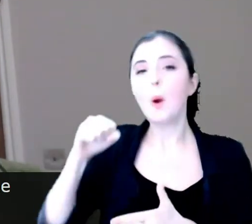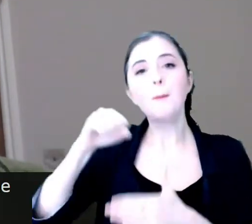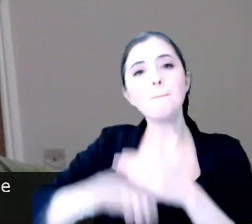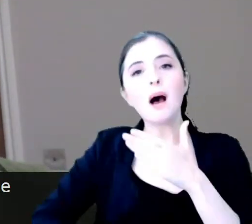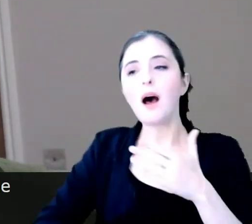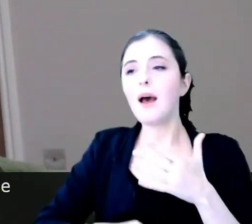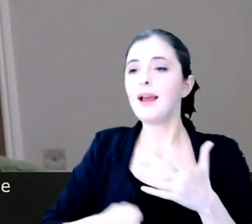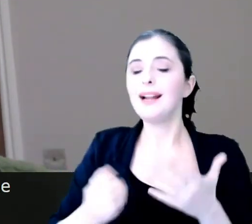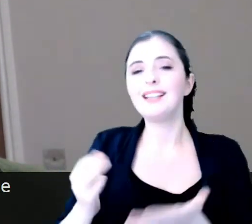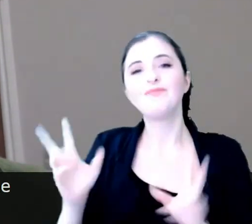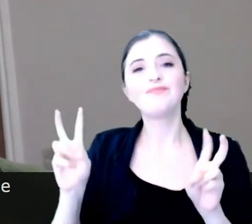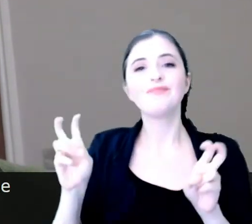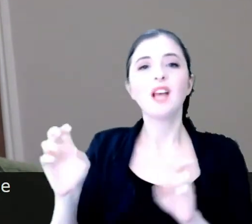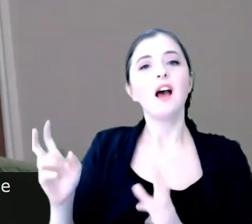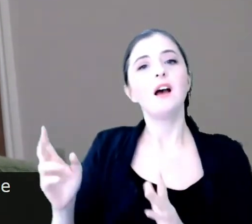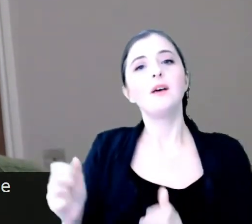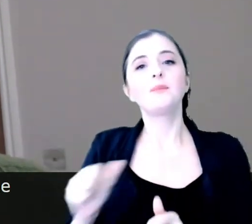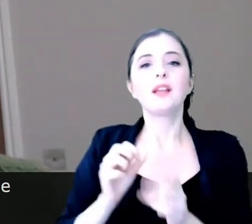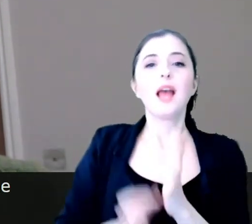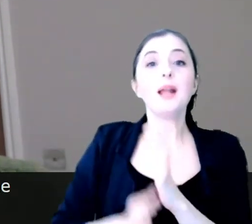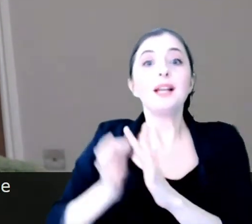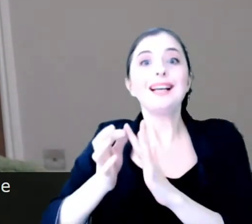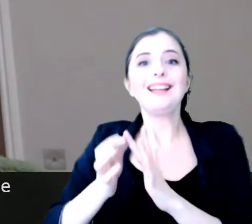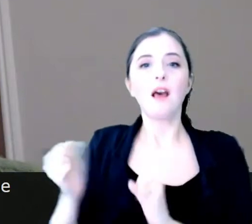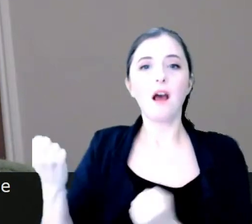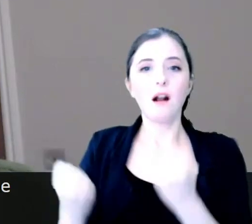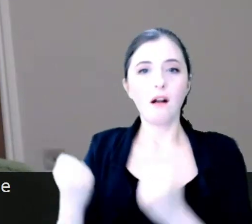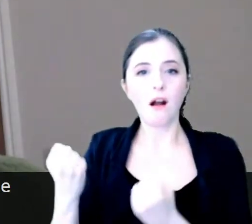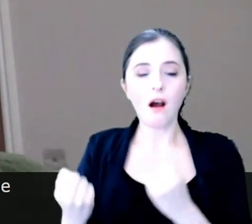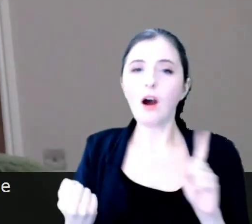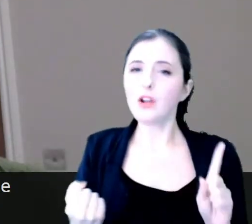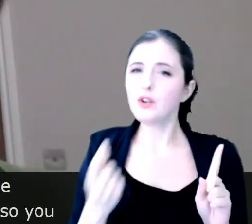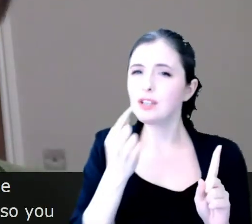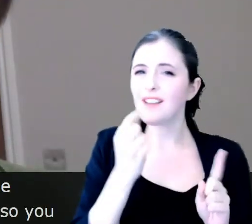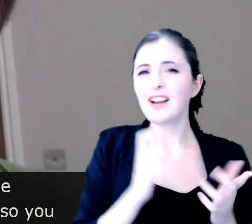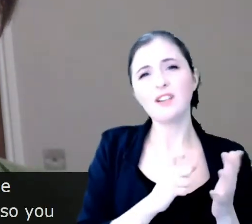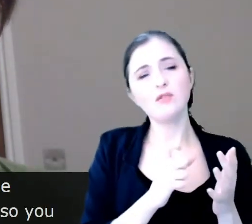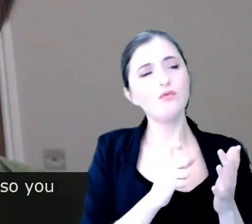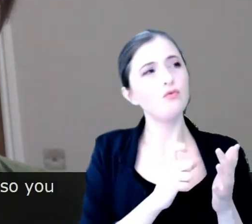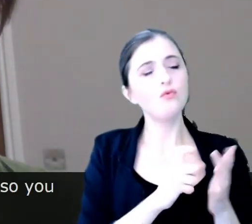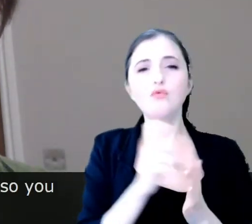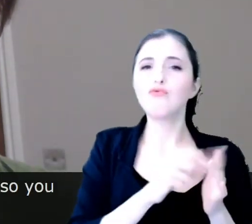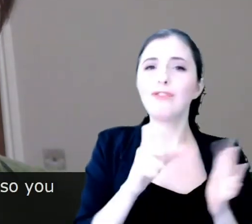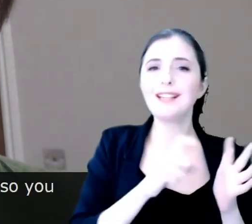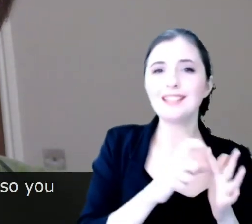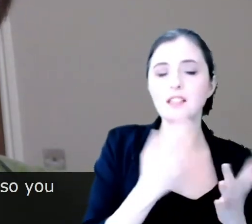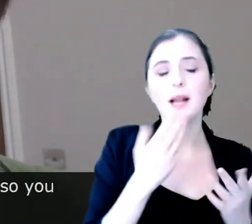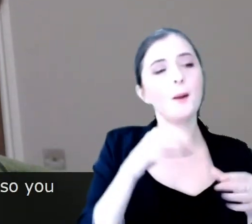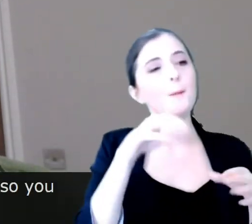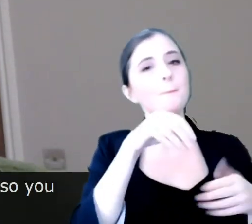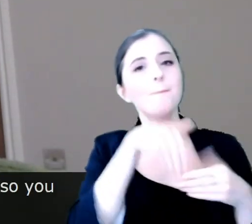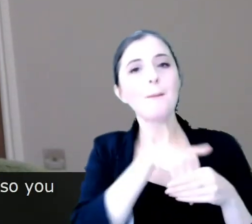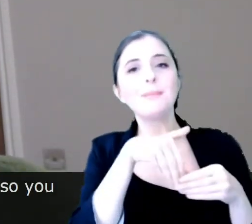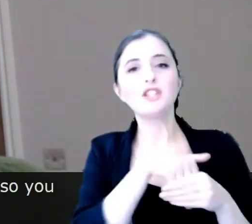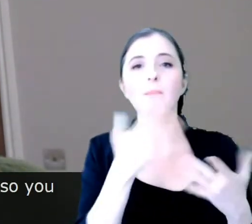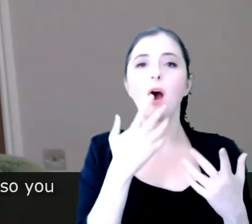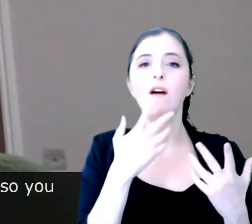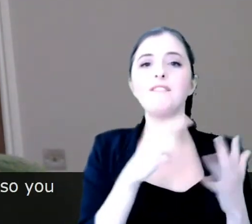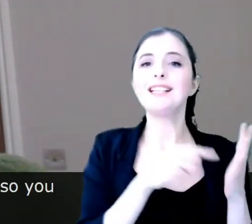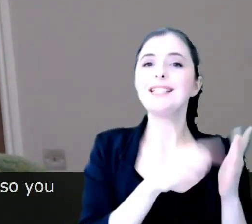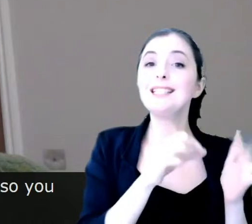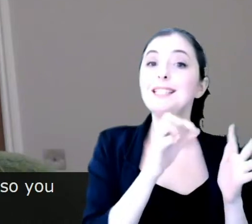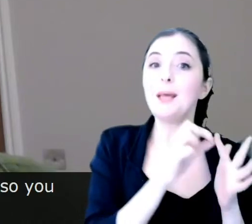can have membership of a Zip car type club. You can have membership of the Santander hire bikes. You can